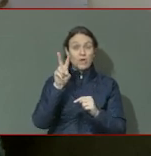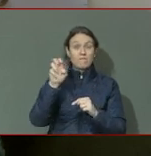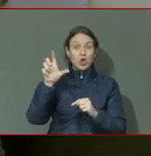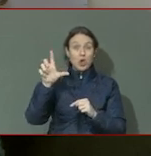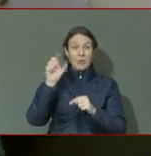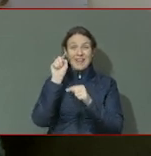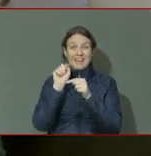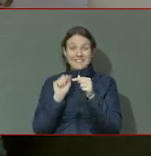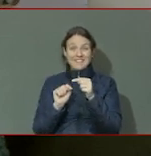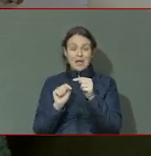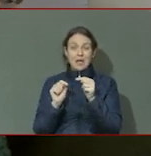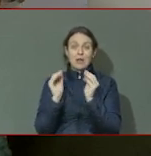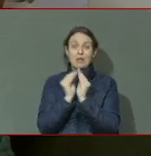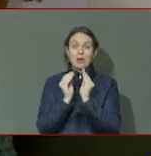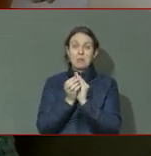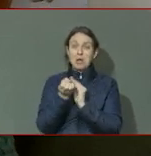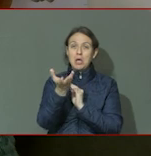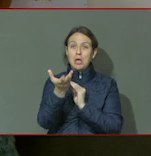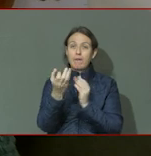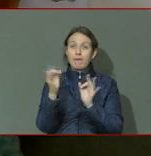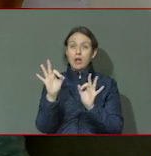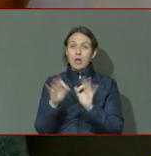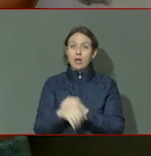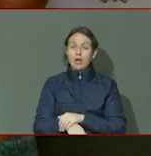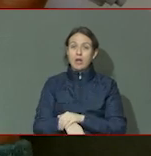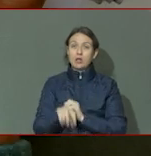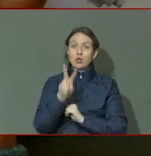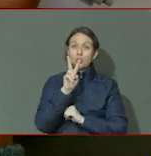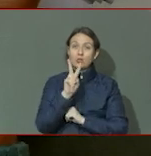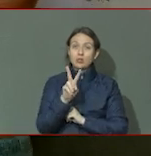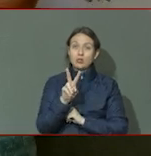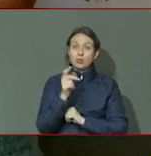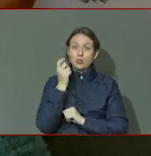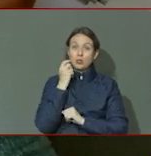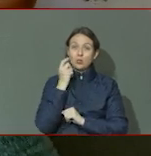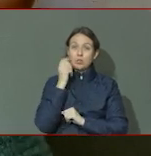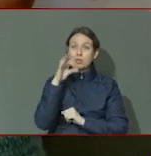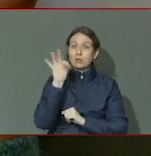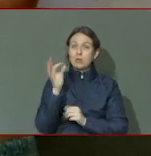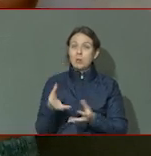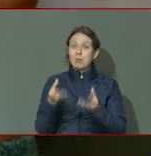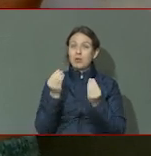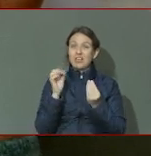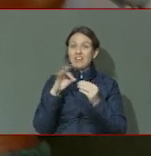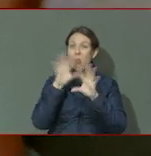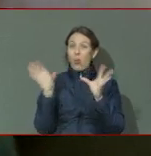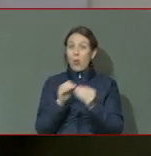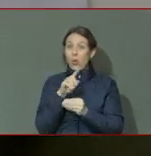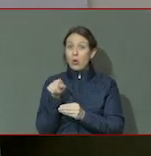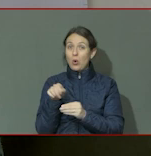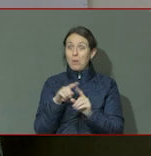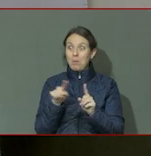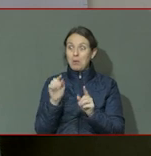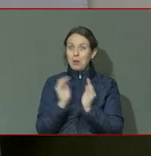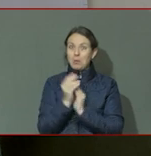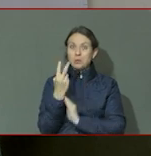1 mark. So then I can already get 2 out of 8, or although everything is wrong, I can get 2 out of 8. And